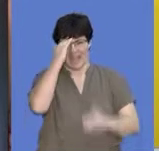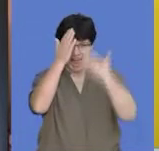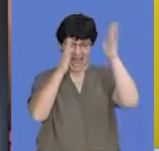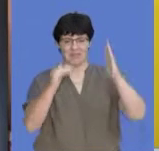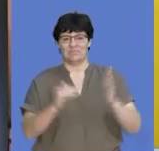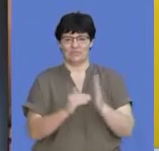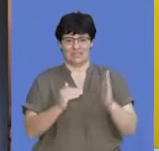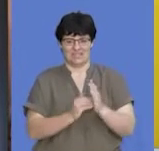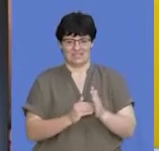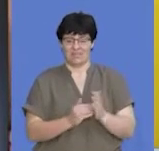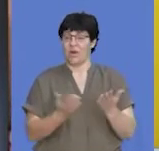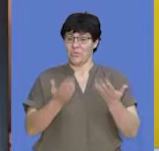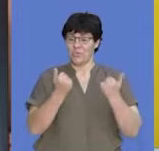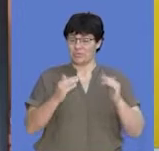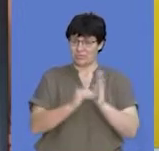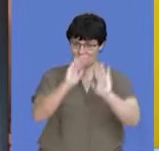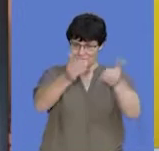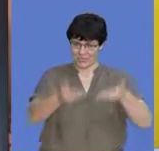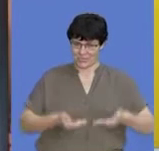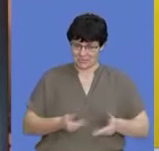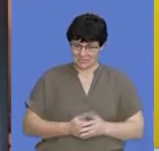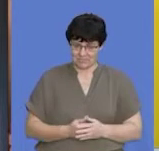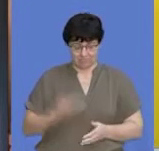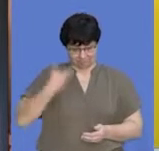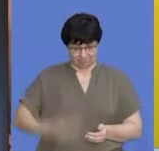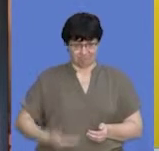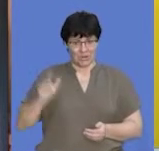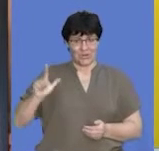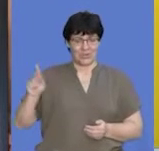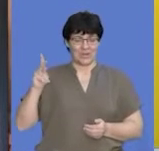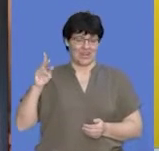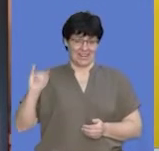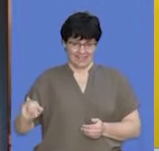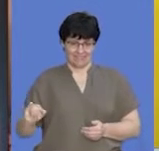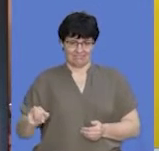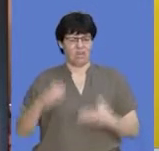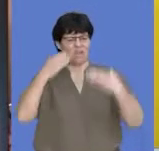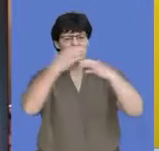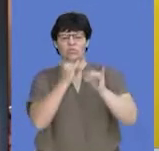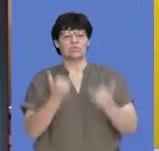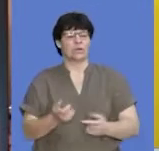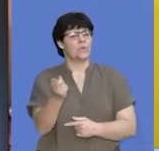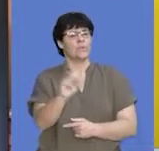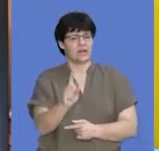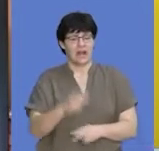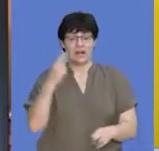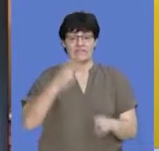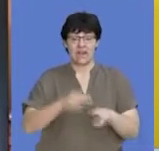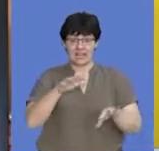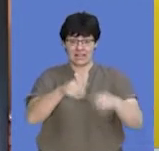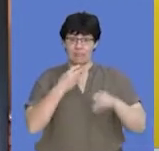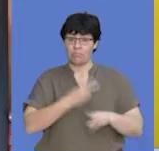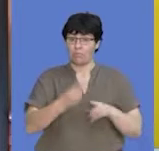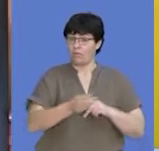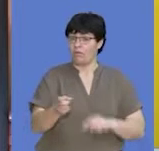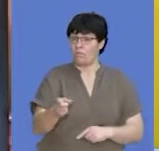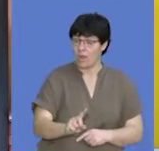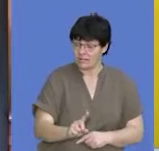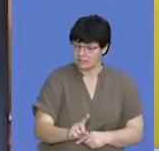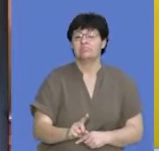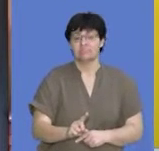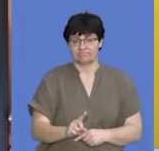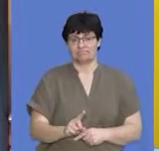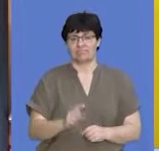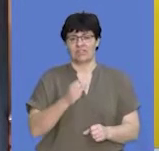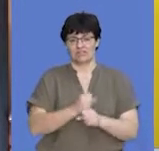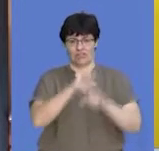Hello Matrix and welcome to Was a Matrix. My name is Looney and today we're focusing on your final exam prep for geography. All